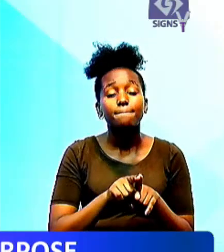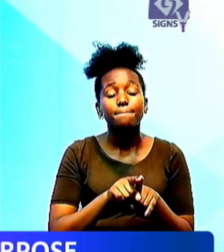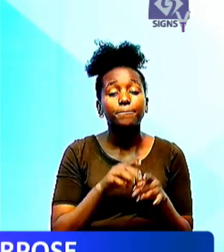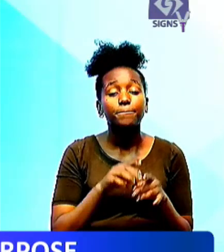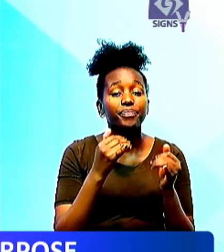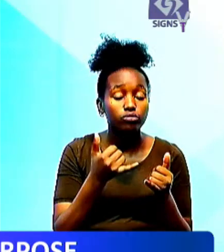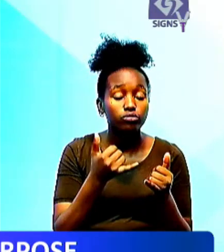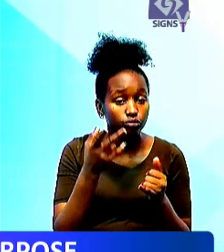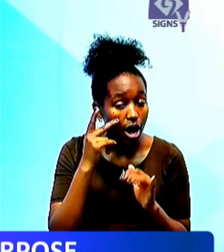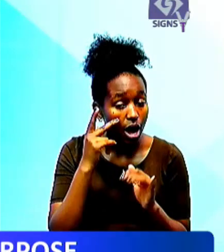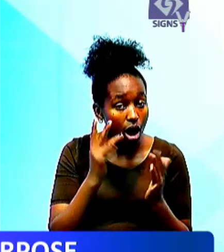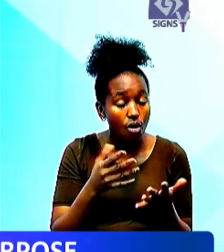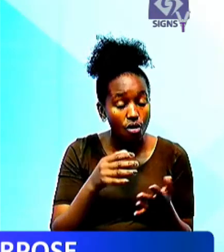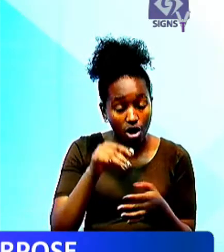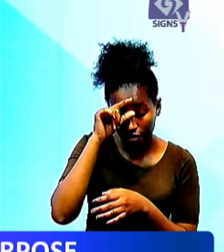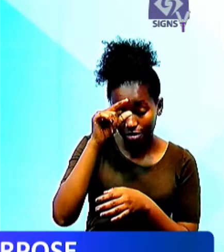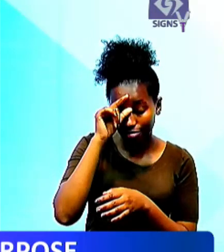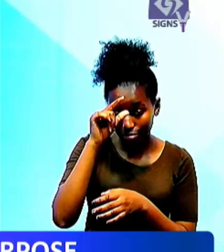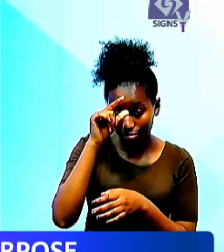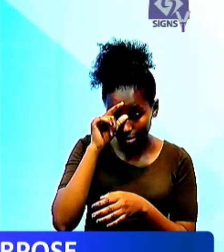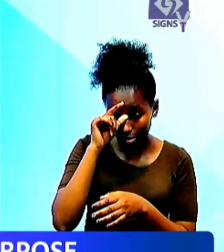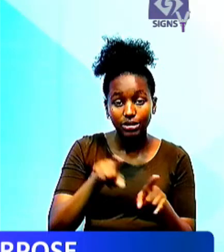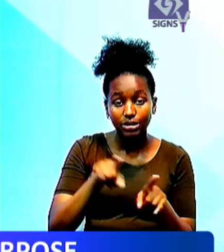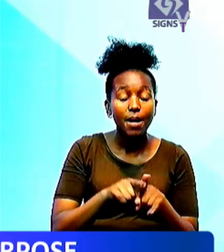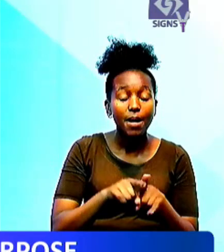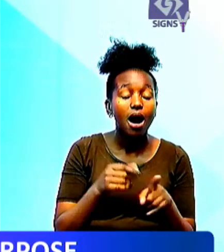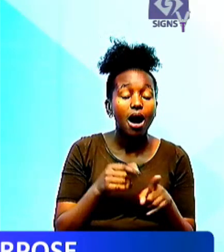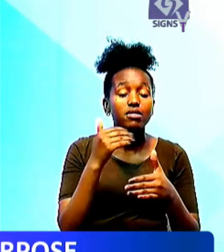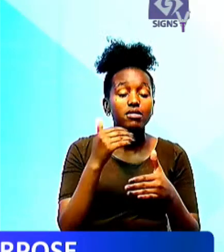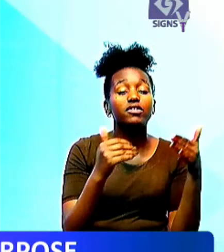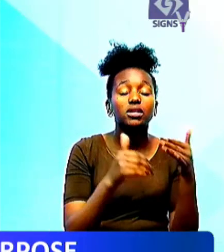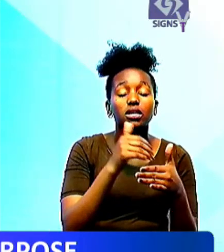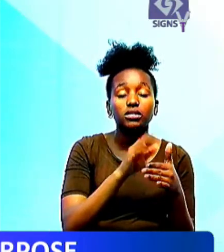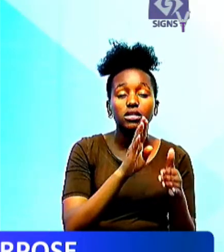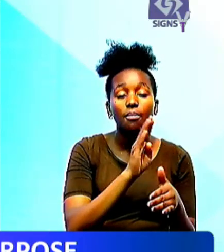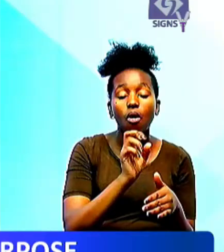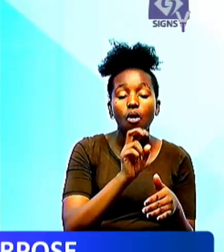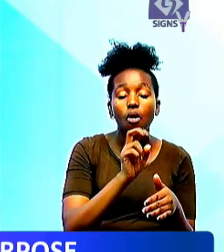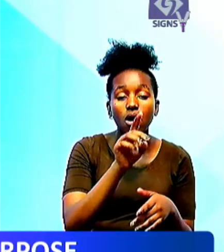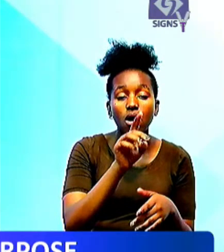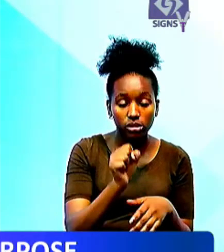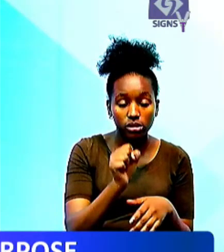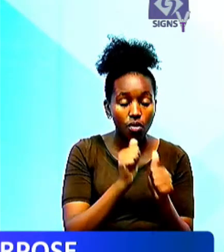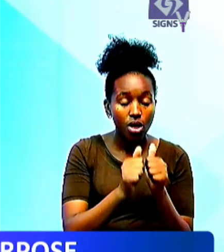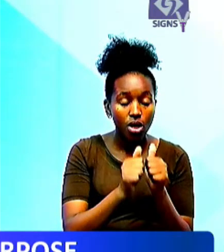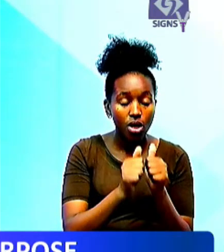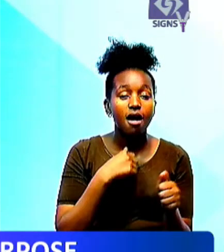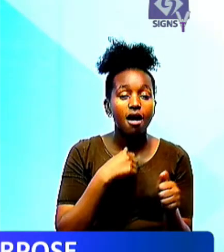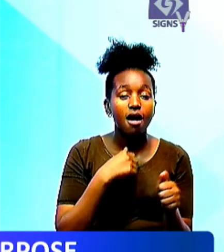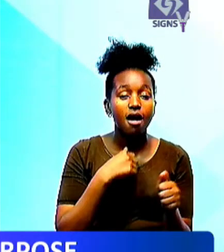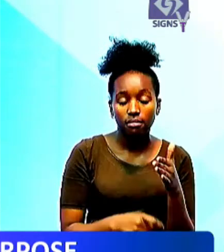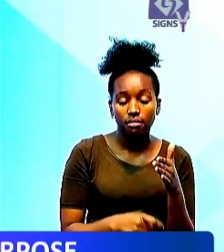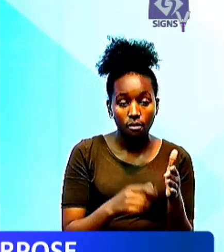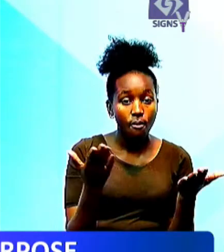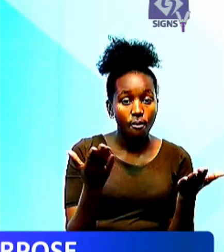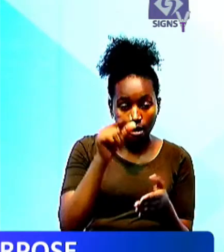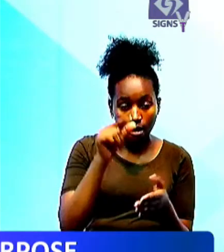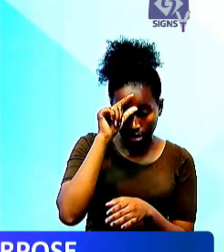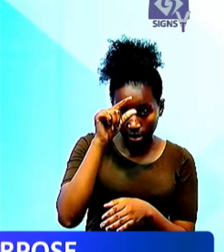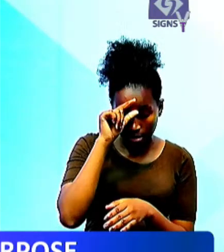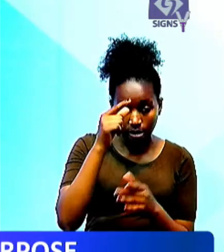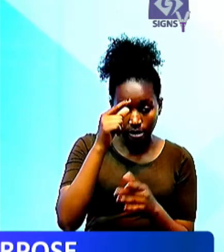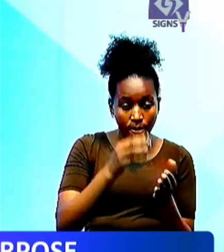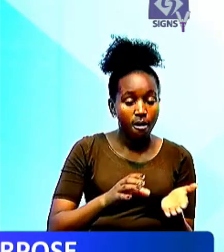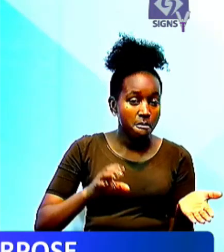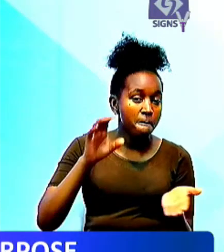the government, and even we had an infrastructure bond. The infrastructure bonds mean it is a zero tax bond, where government floated a bond